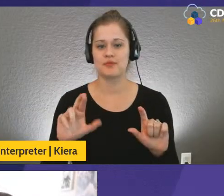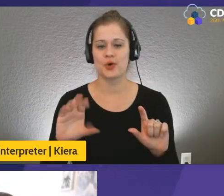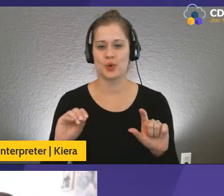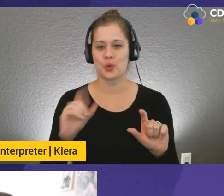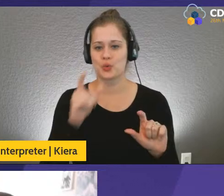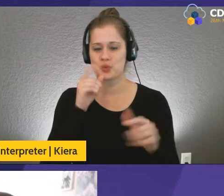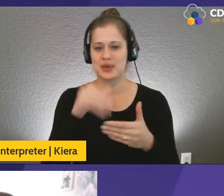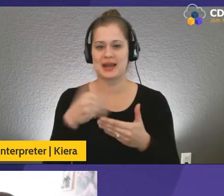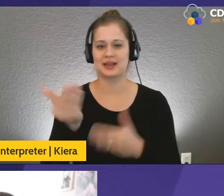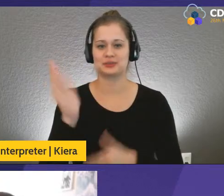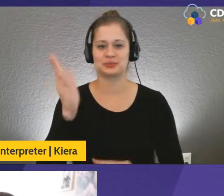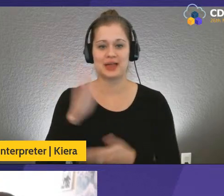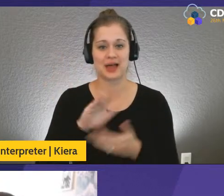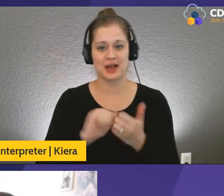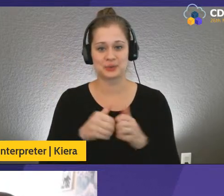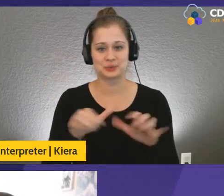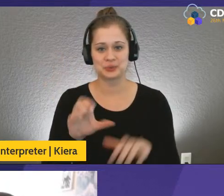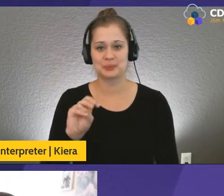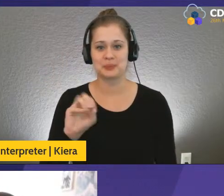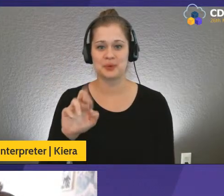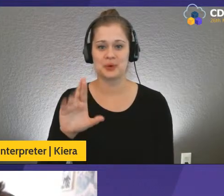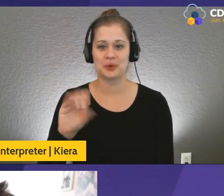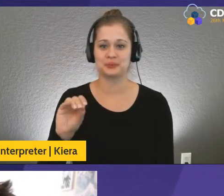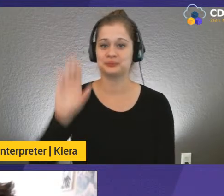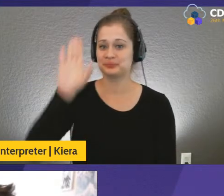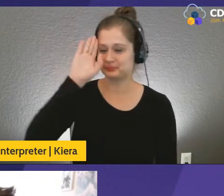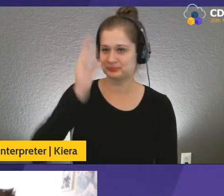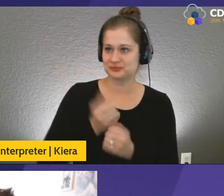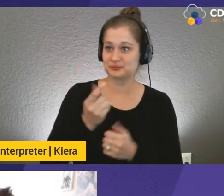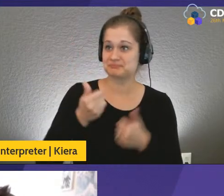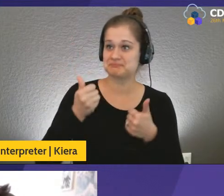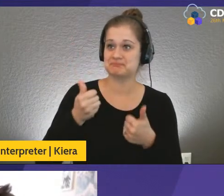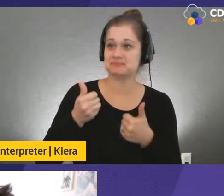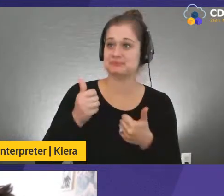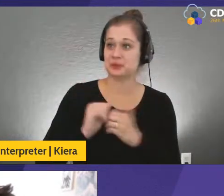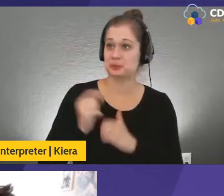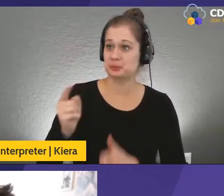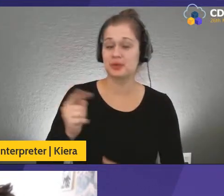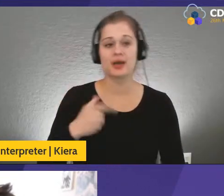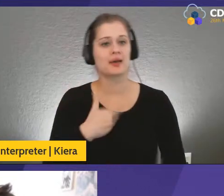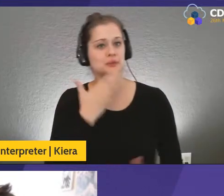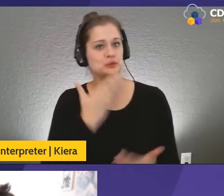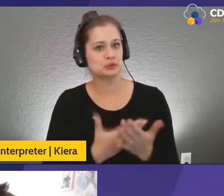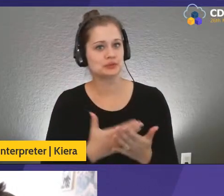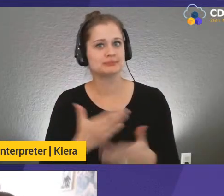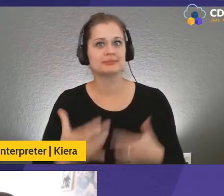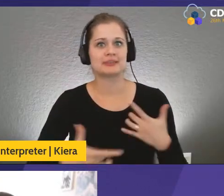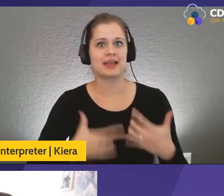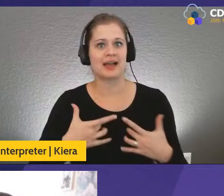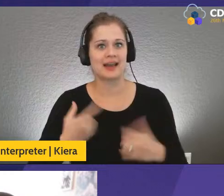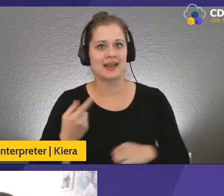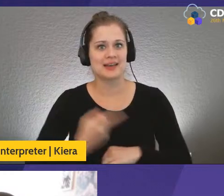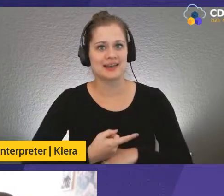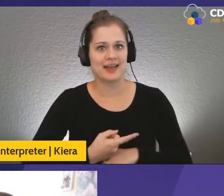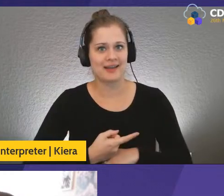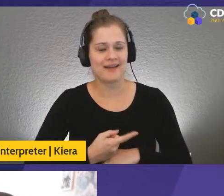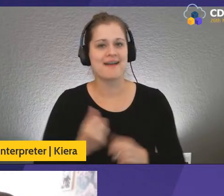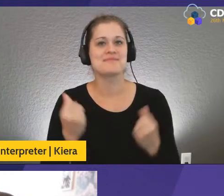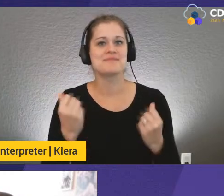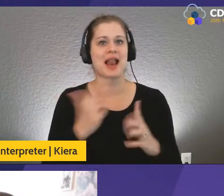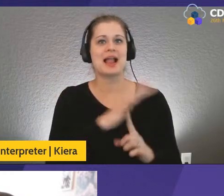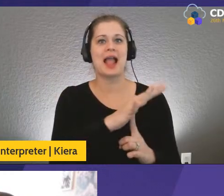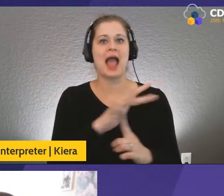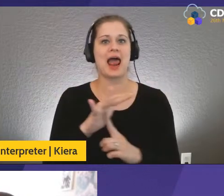today. How are you doing, Marco? Hi, everyone. I'm great. You? I'm good. This is an exciting day. We have a lot of candles around